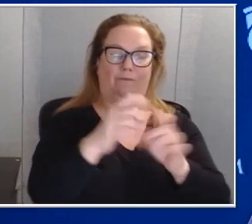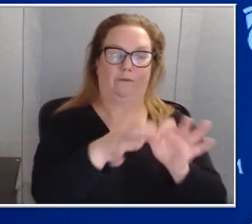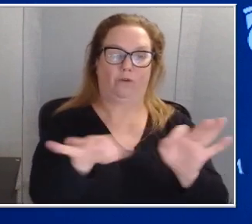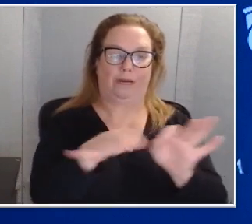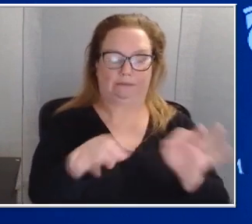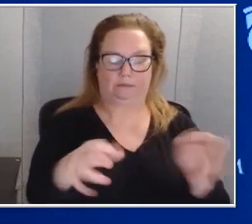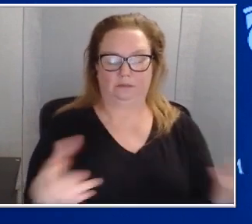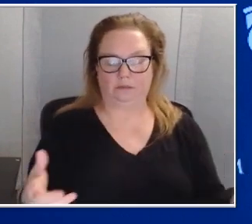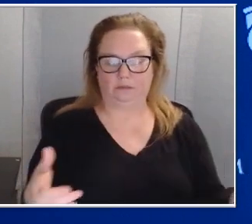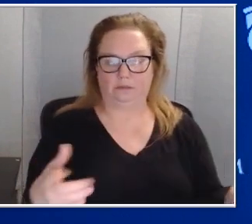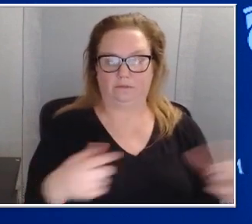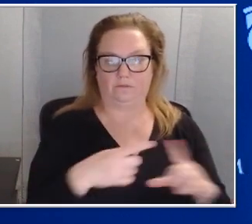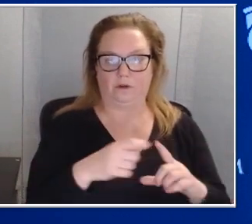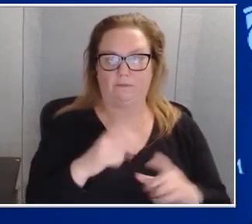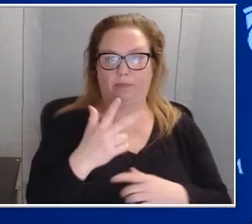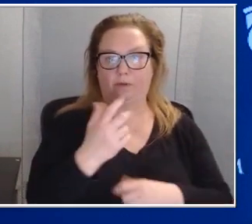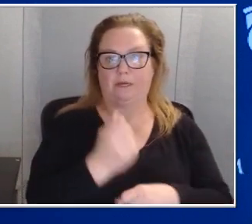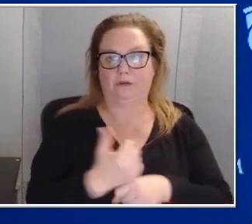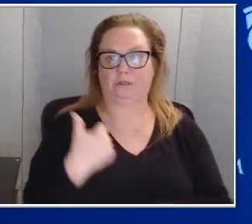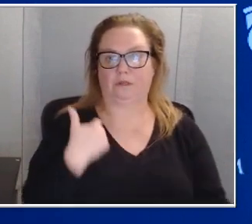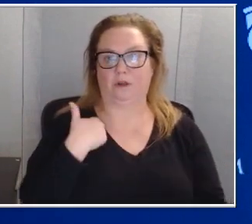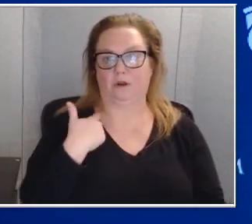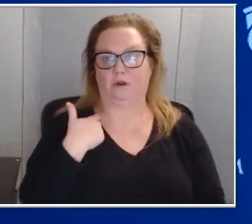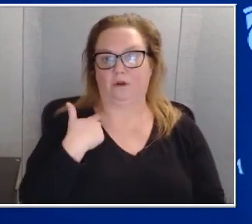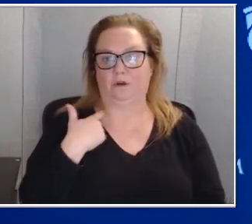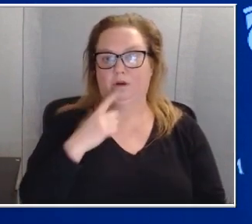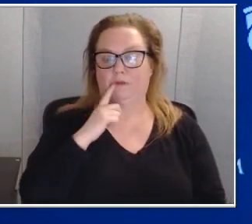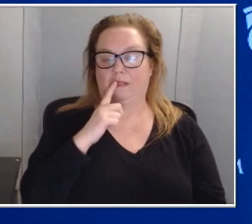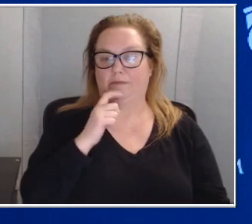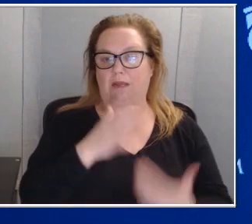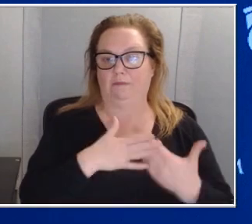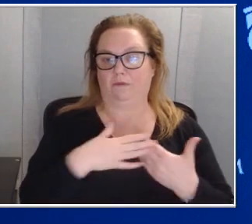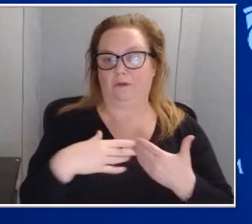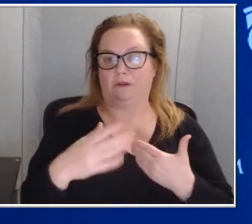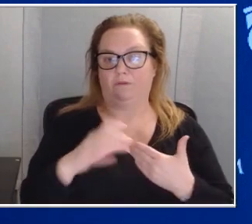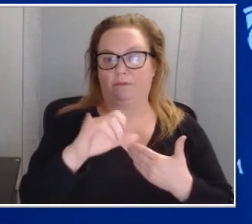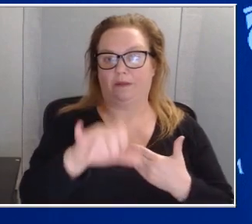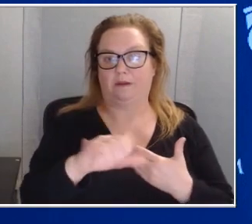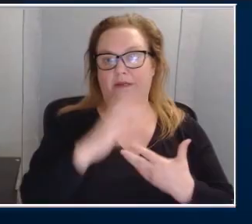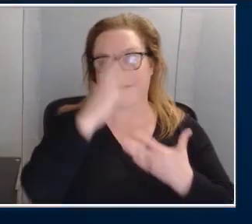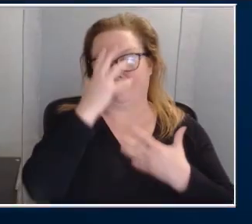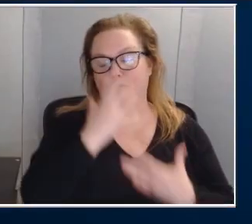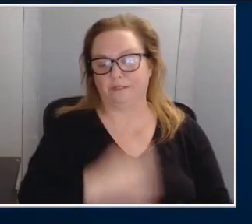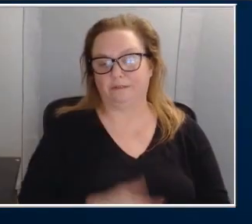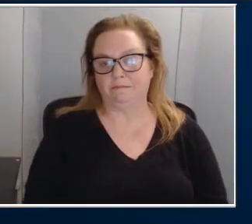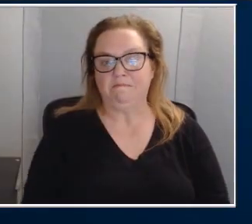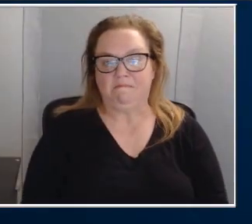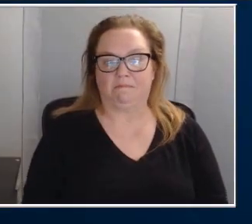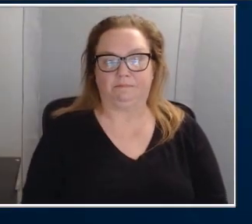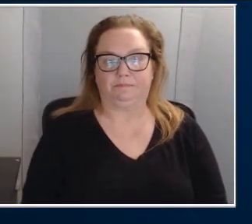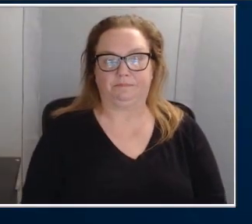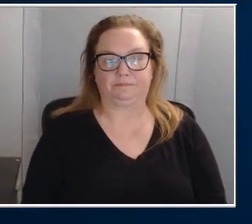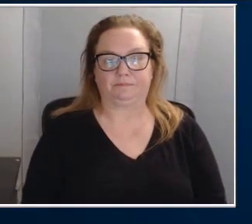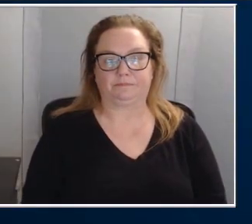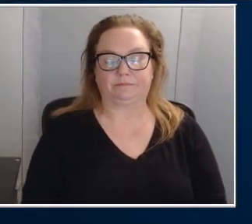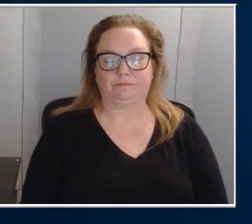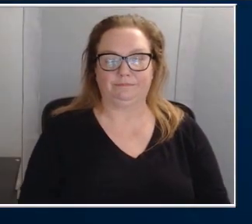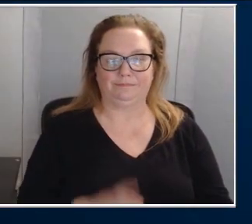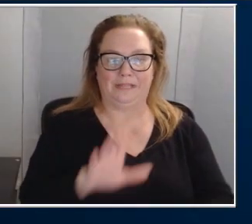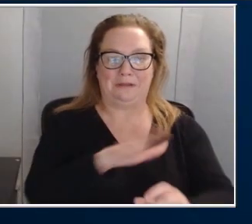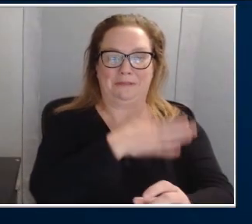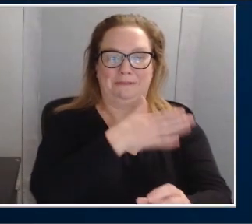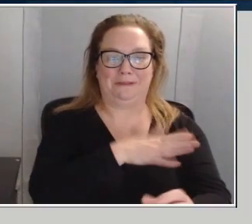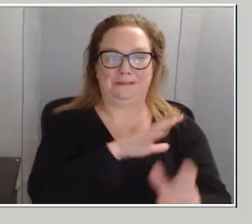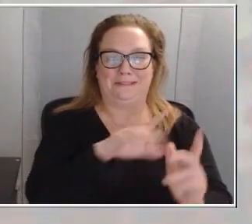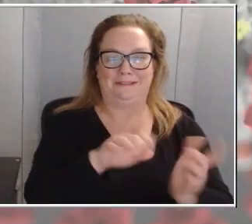sentence from 3 years ago and really have not moved on from that. And it's pretty unfortunate. All right, cue the music. Here we go with the COVID count.